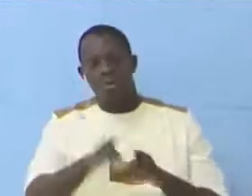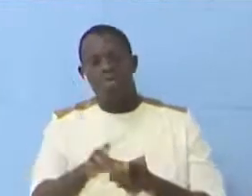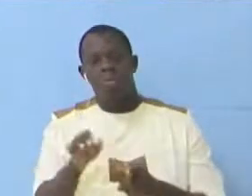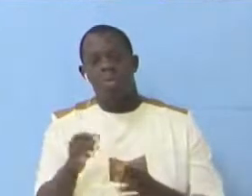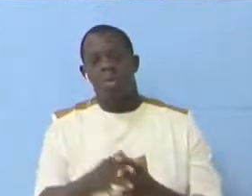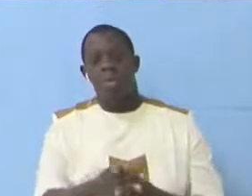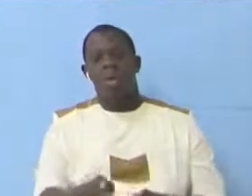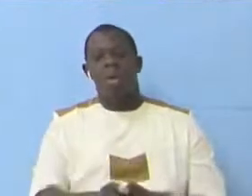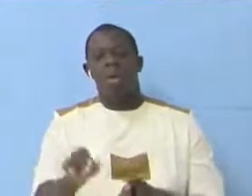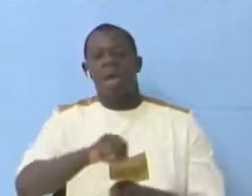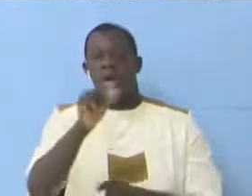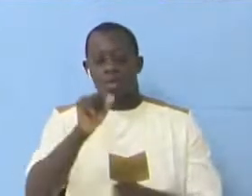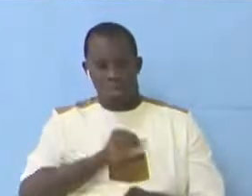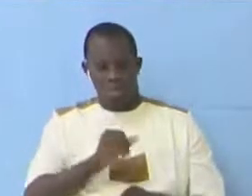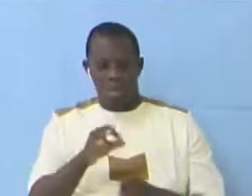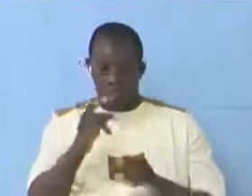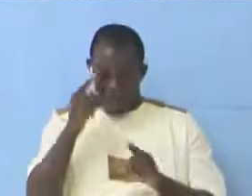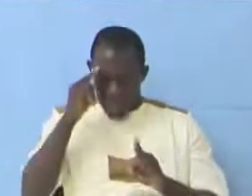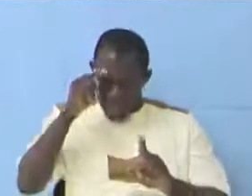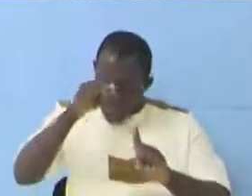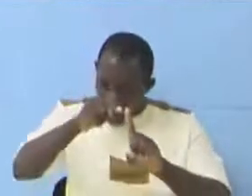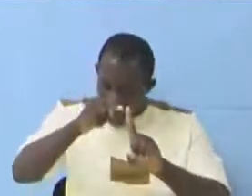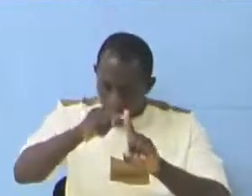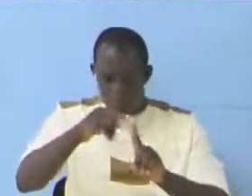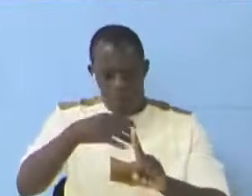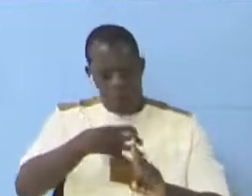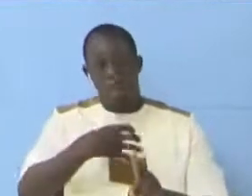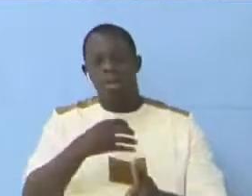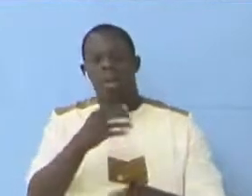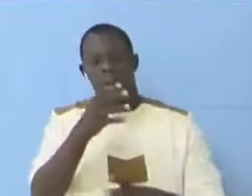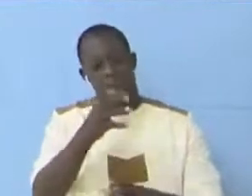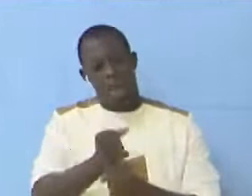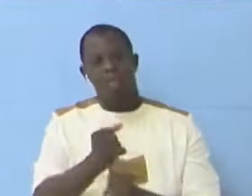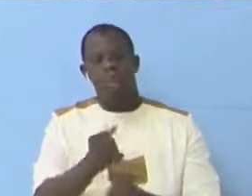And their desire was to get them a cure.